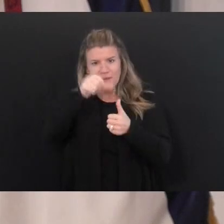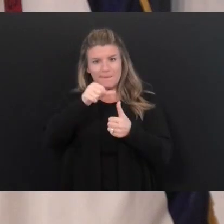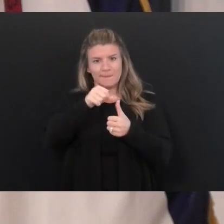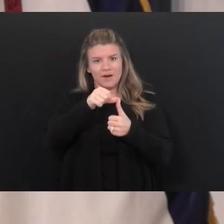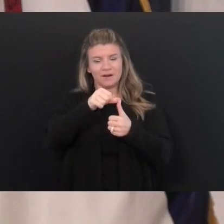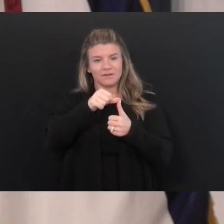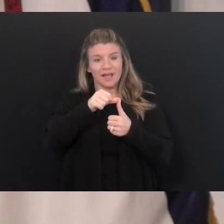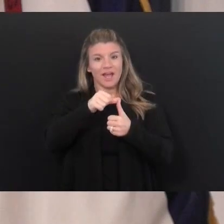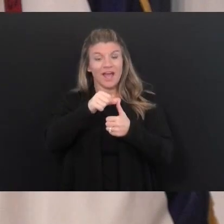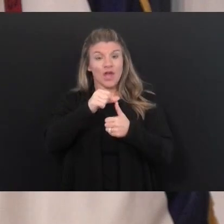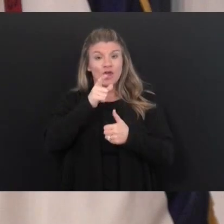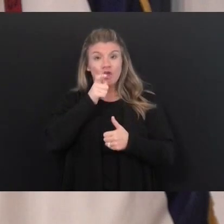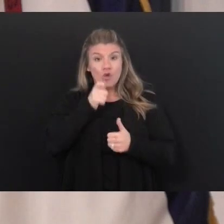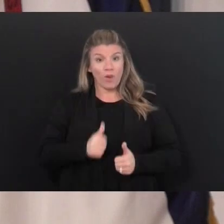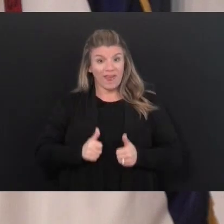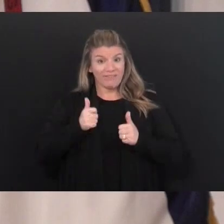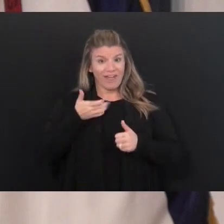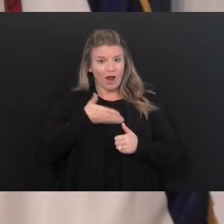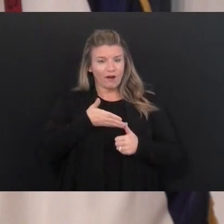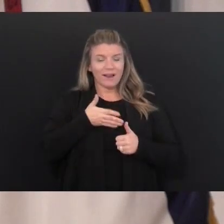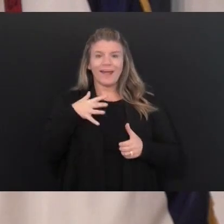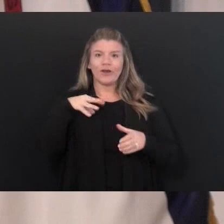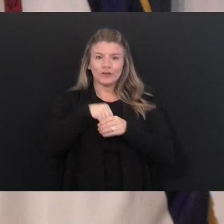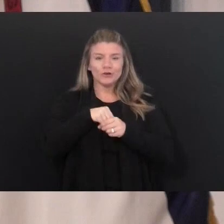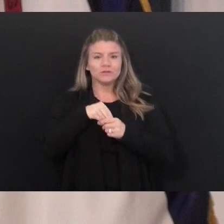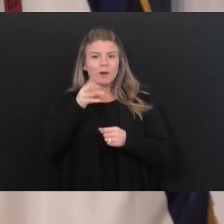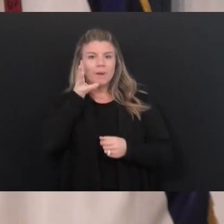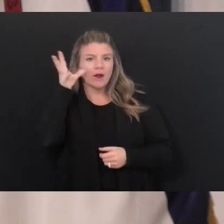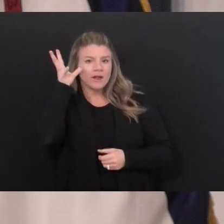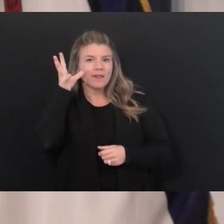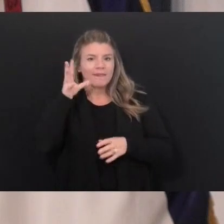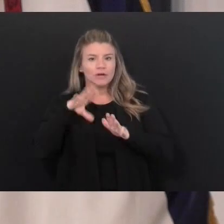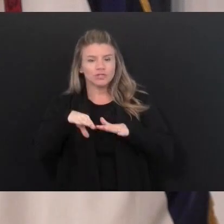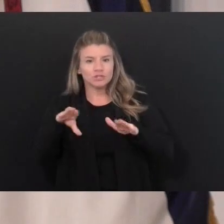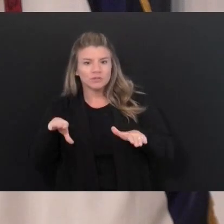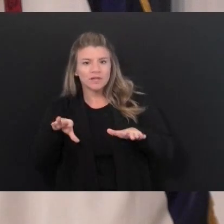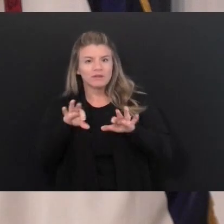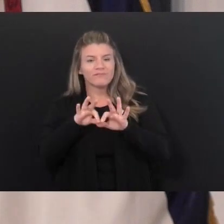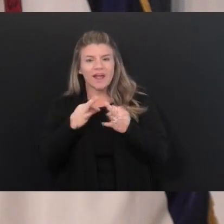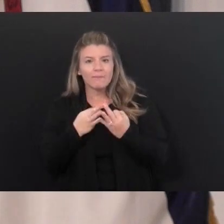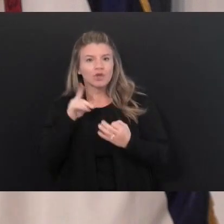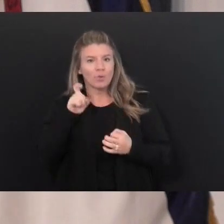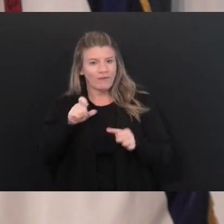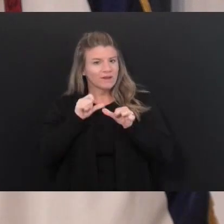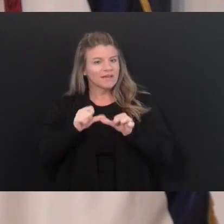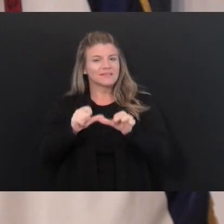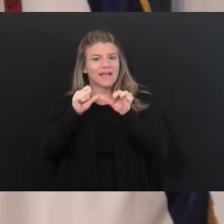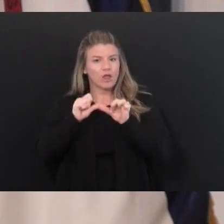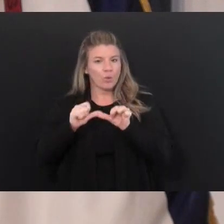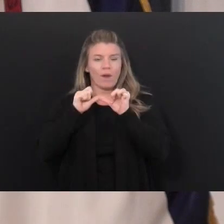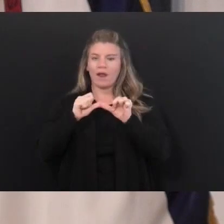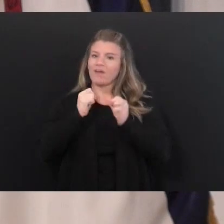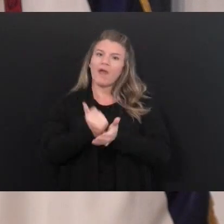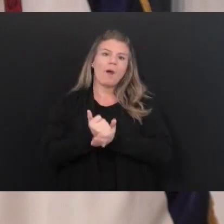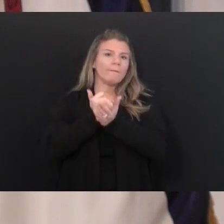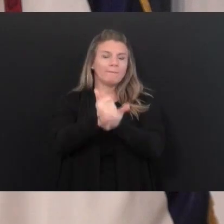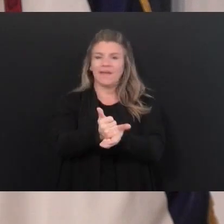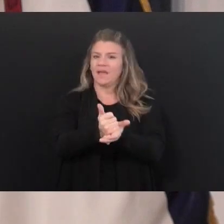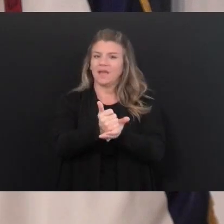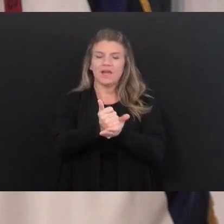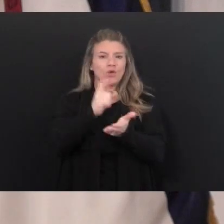their parents are, who their children are, and absolutely just stay on top of saluting and helping